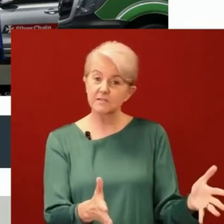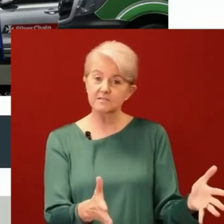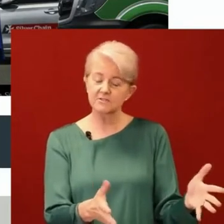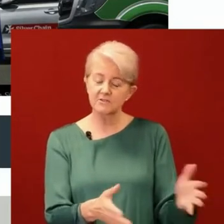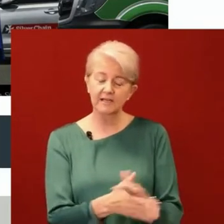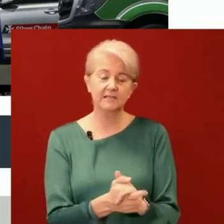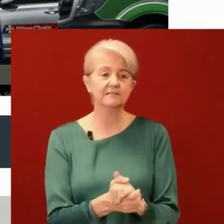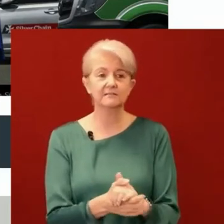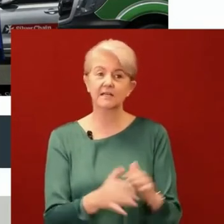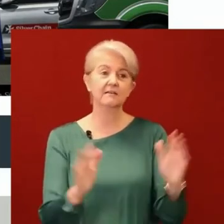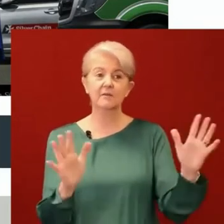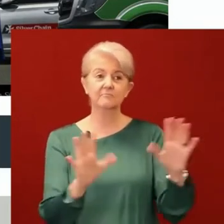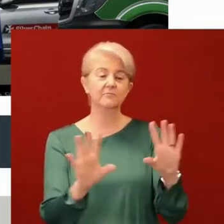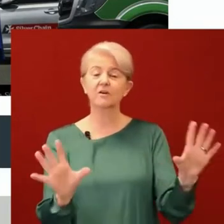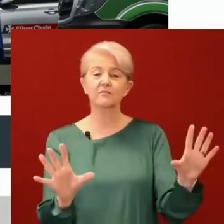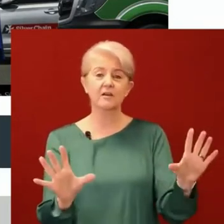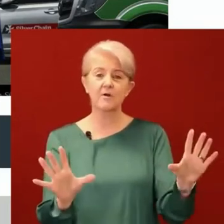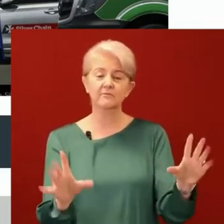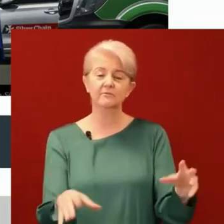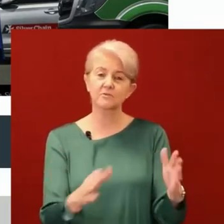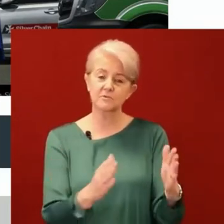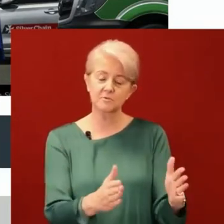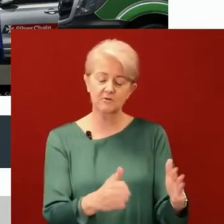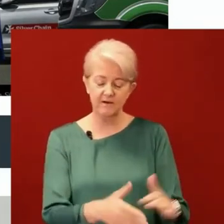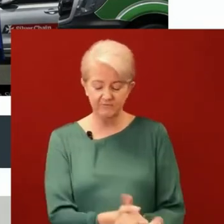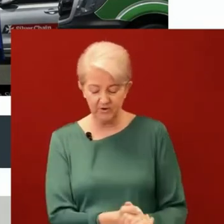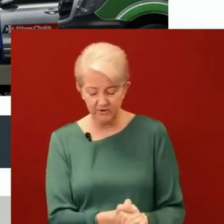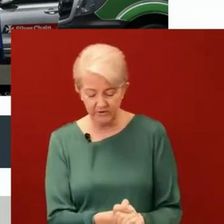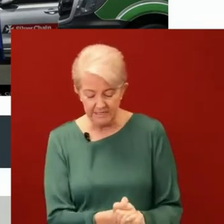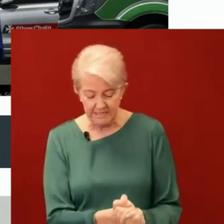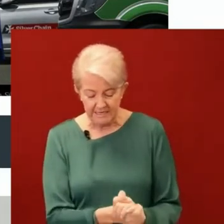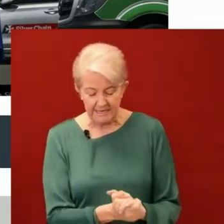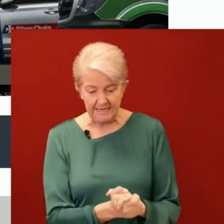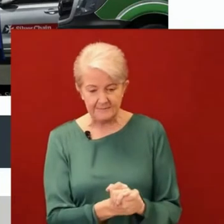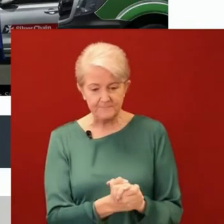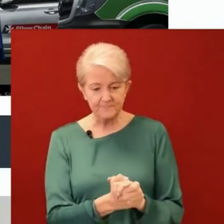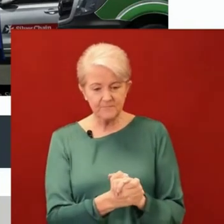here in Western Australia. The only thing I'm grateful for is it was a great photo.